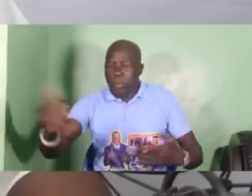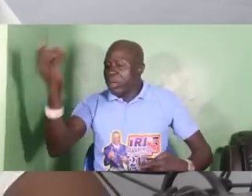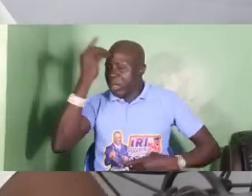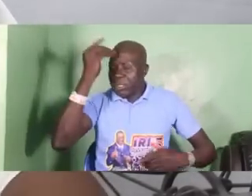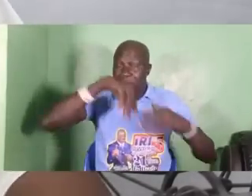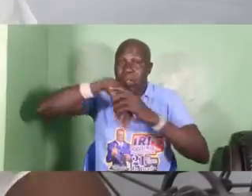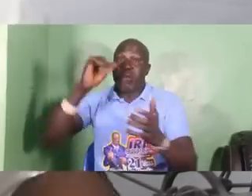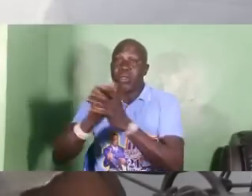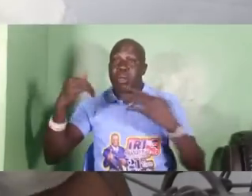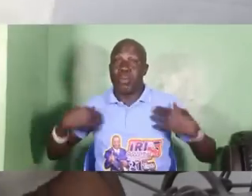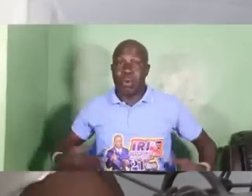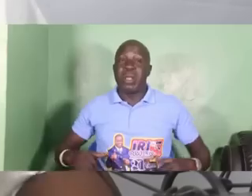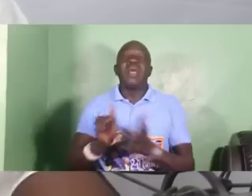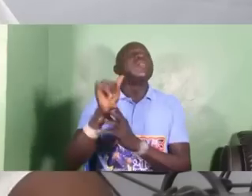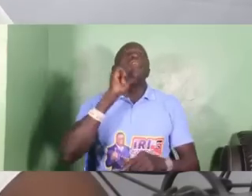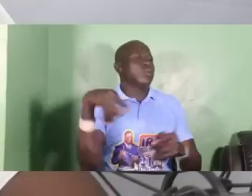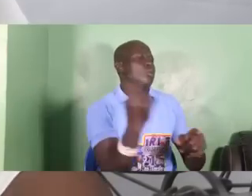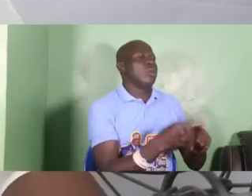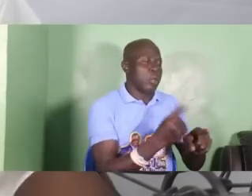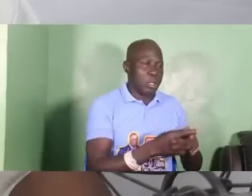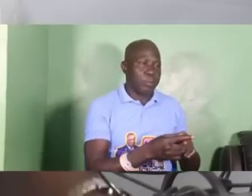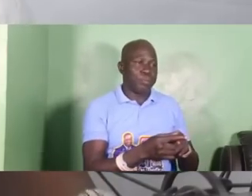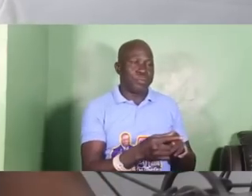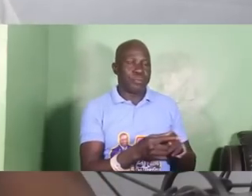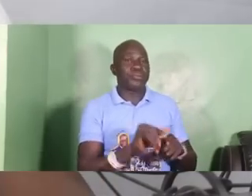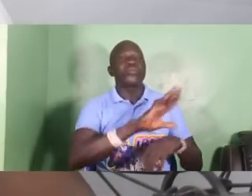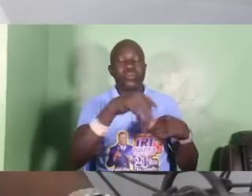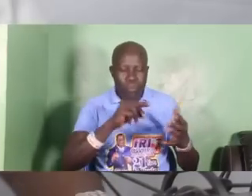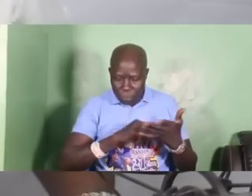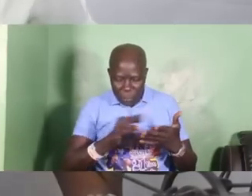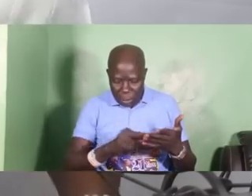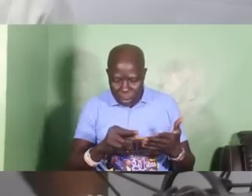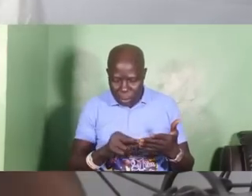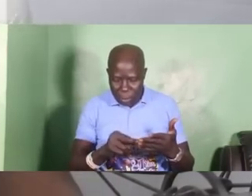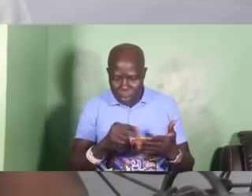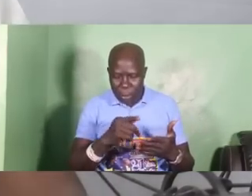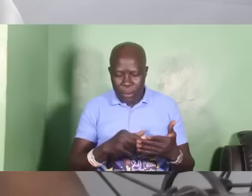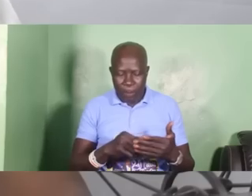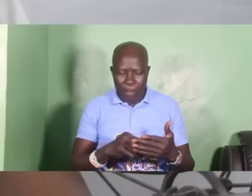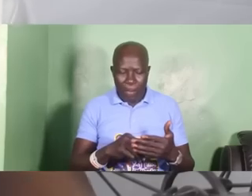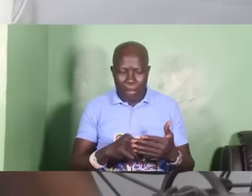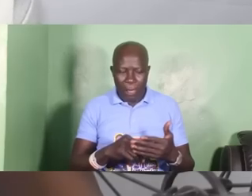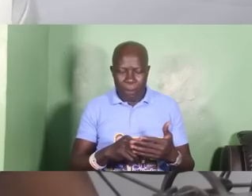sickness away from this body. That word still remains. Read it forward. What does it say?